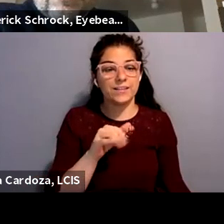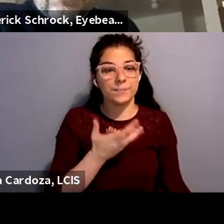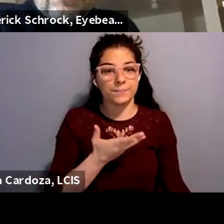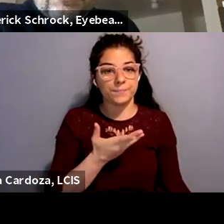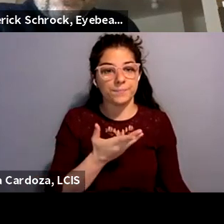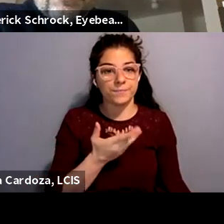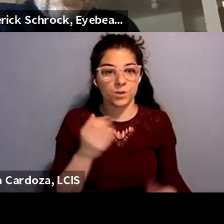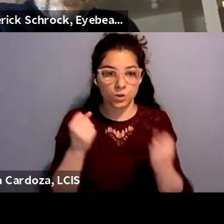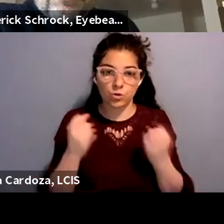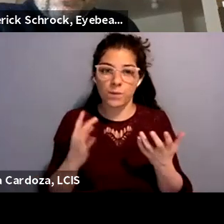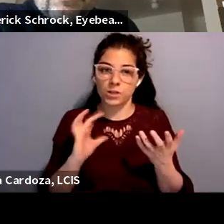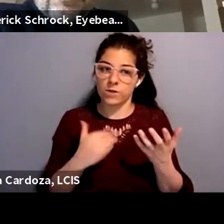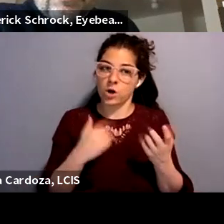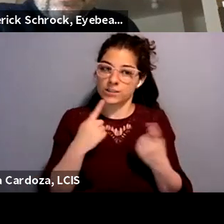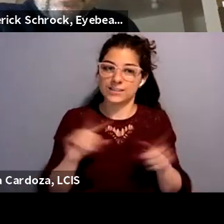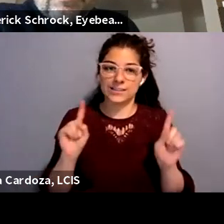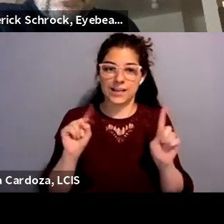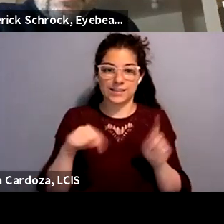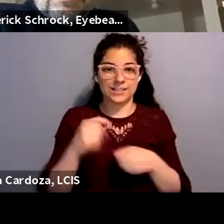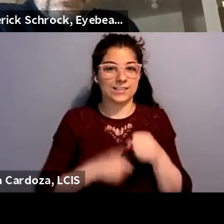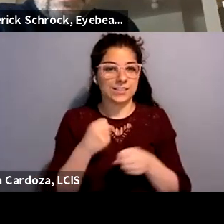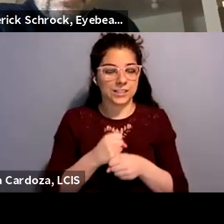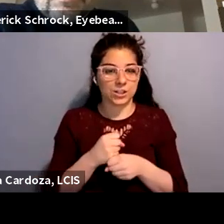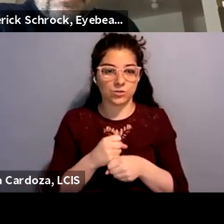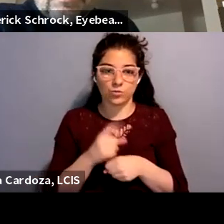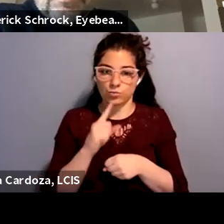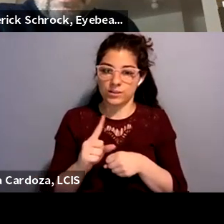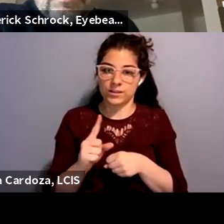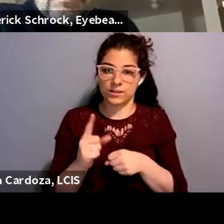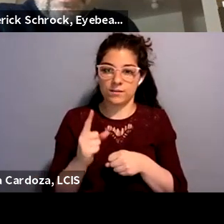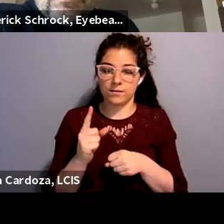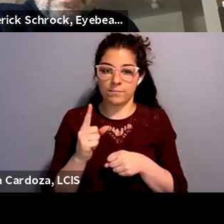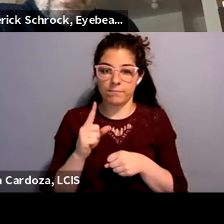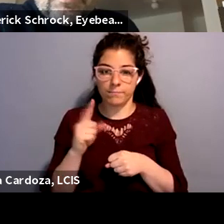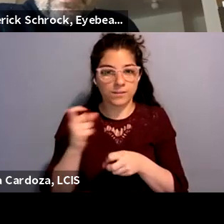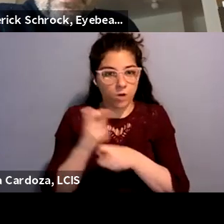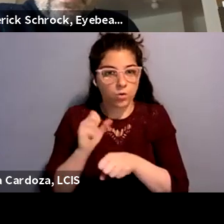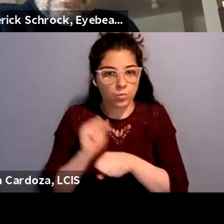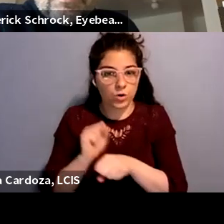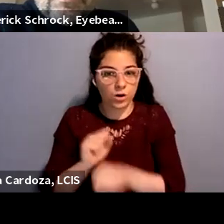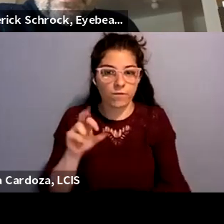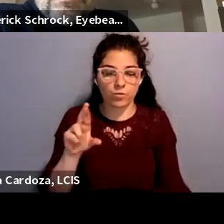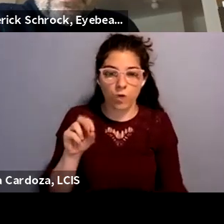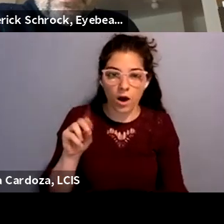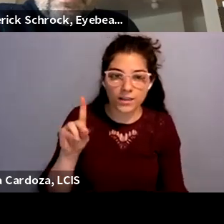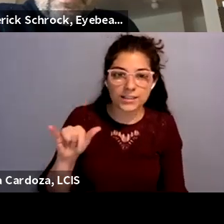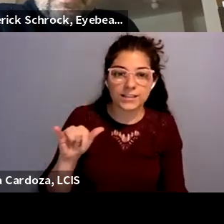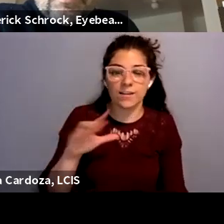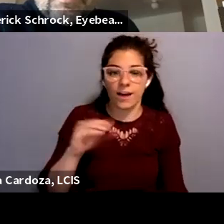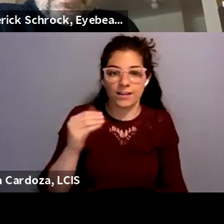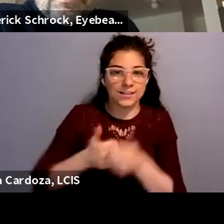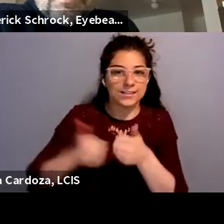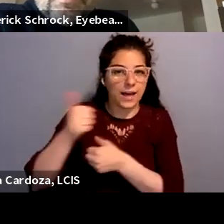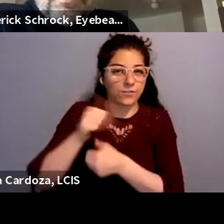so much of our success in this year is really the result of the hard work of Roddy and the executive committee